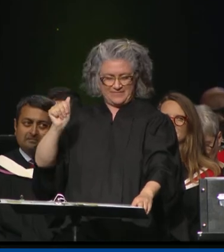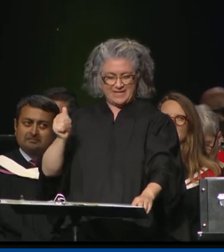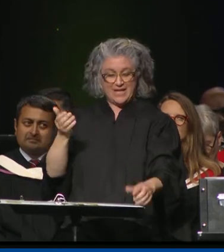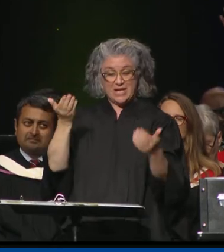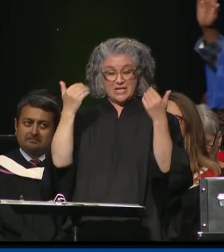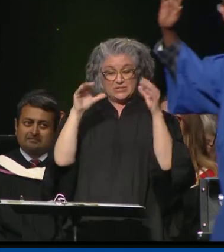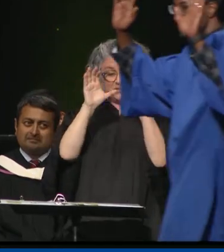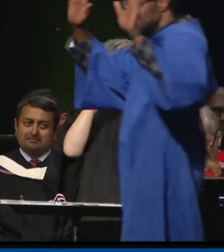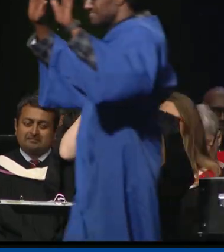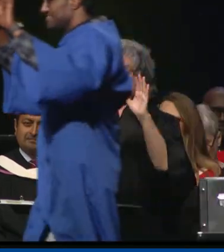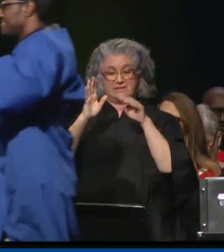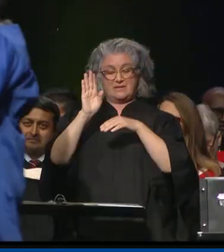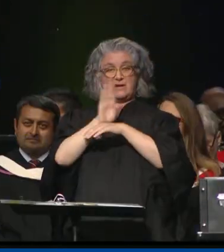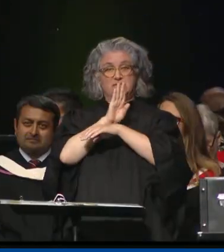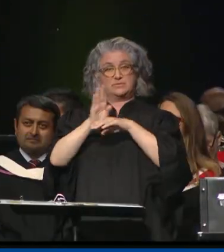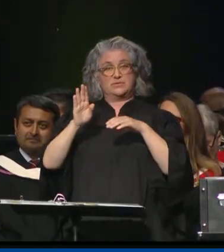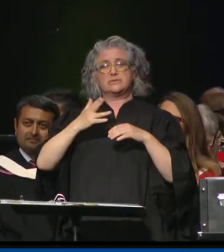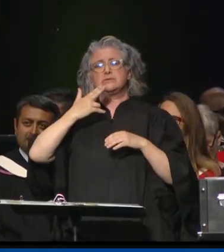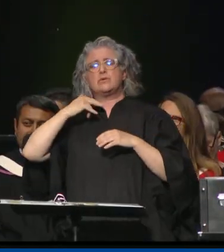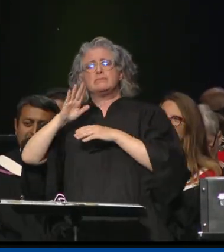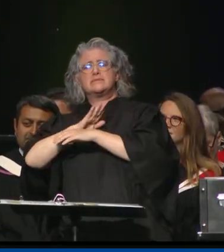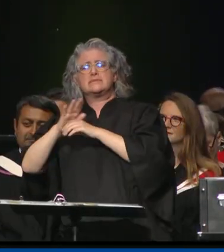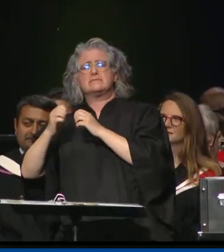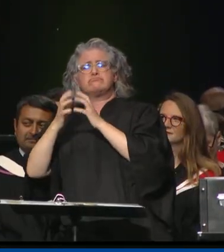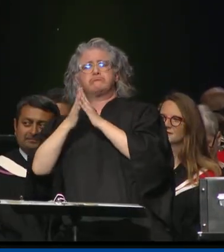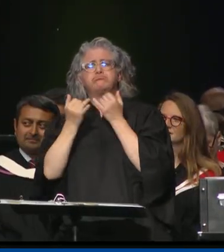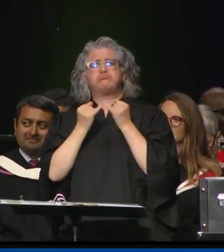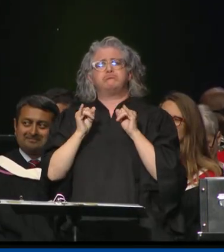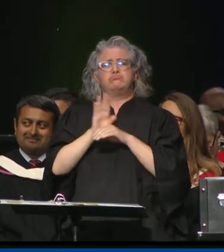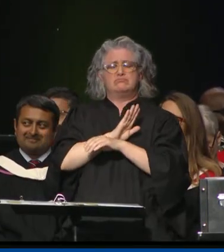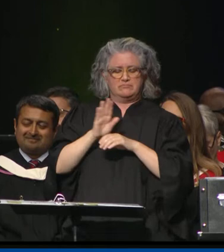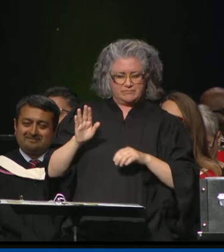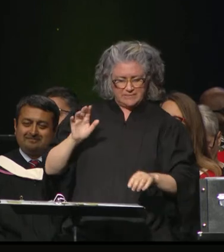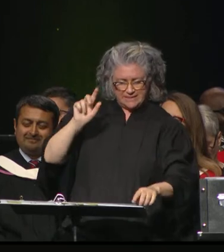Certificate Entrepreneurship and Small Business, Tamir Babaker.